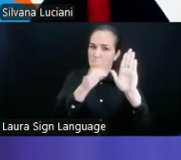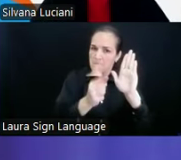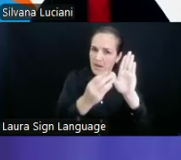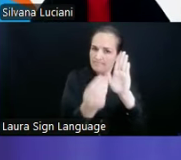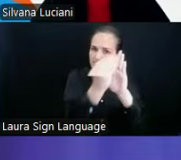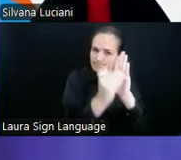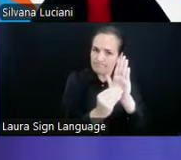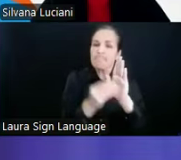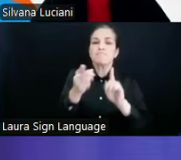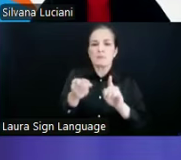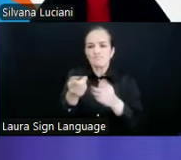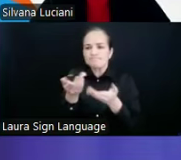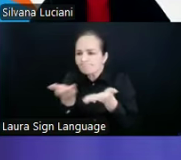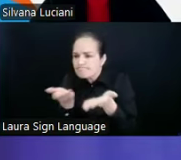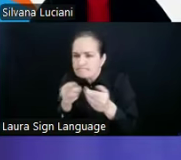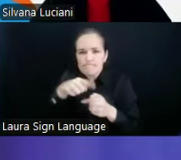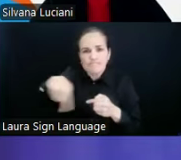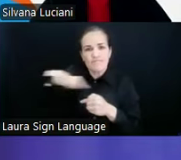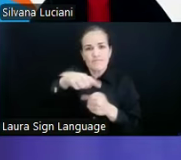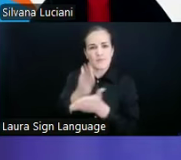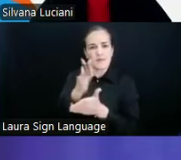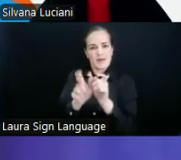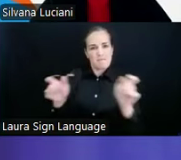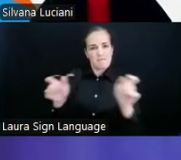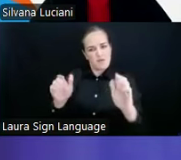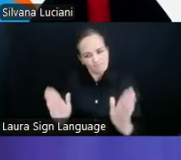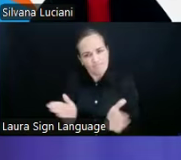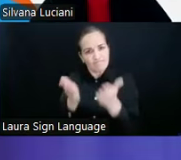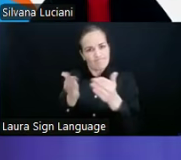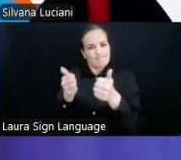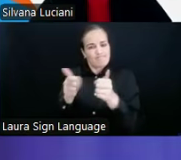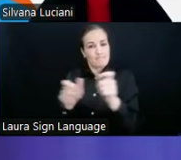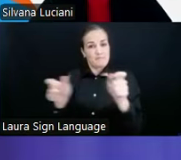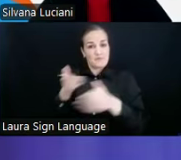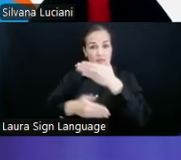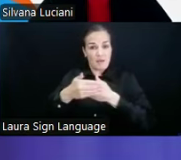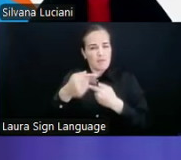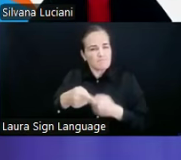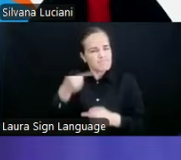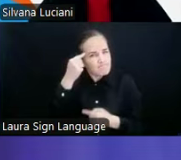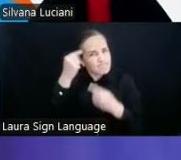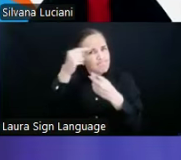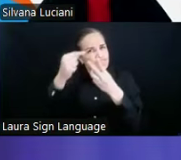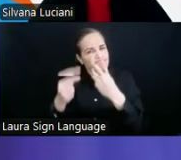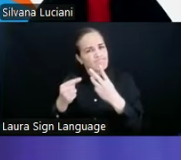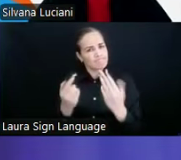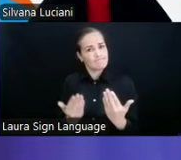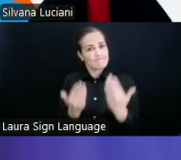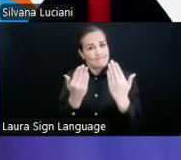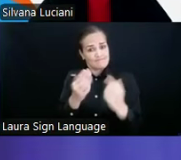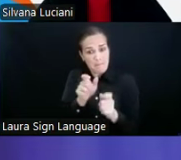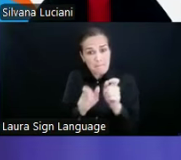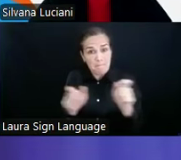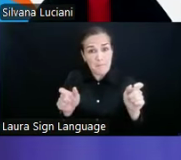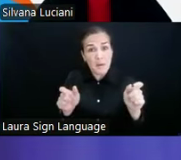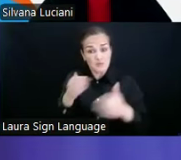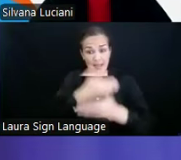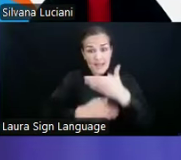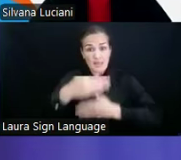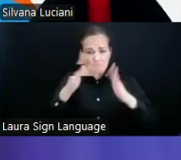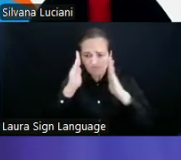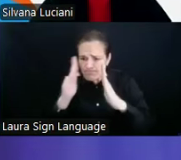same time, it defends the rights and well-being of that population. That also reminds us the numerous benefits